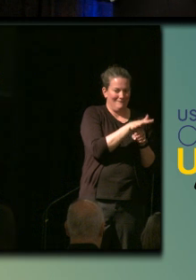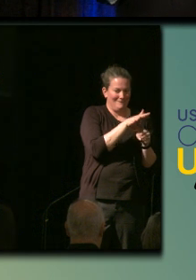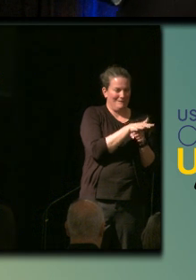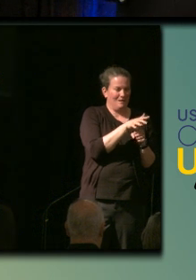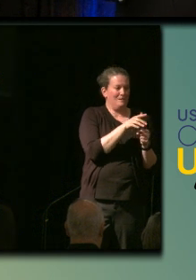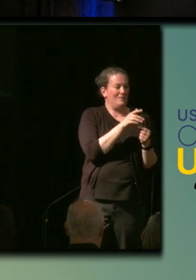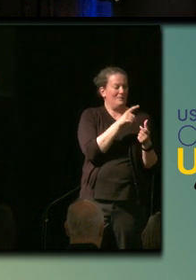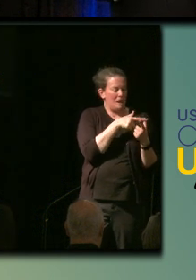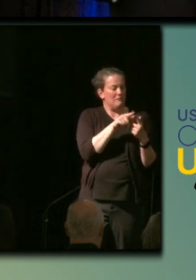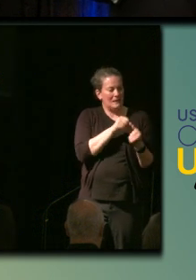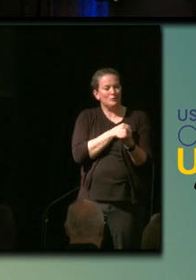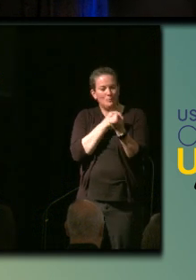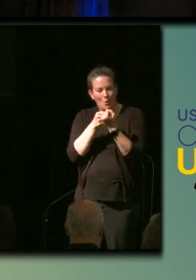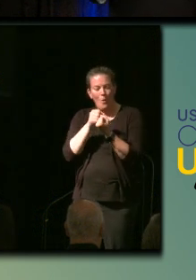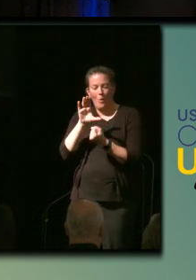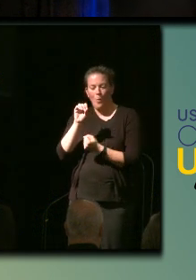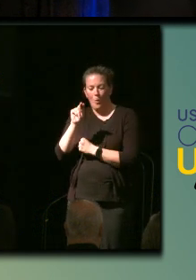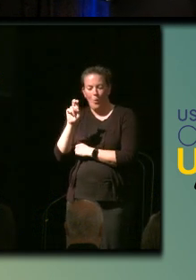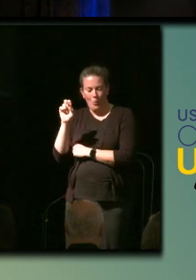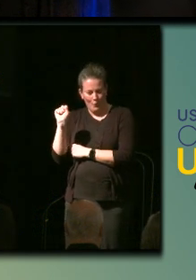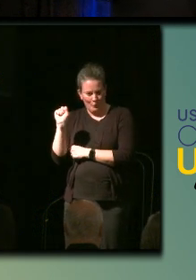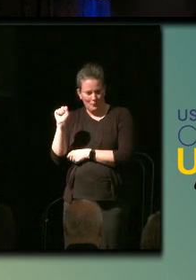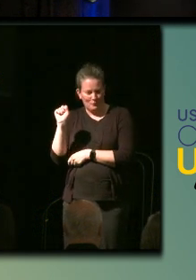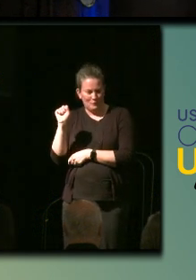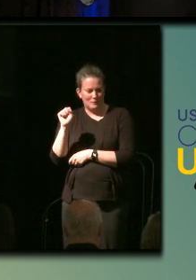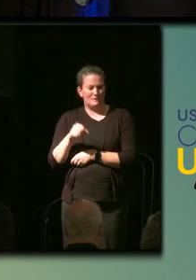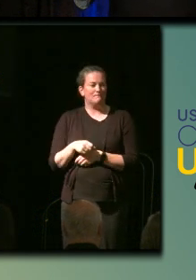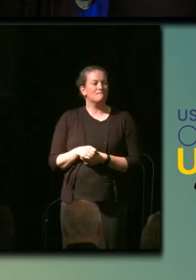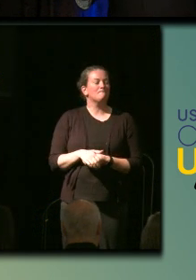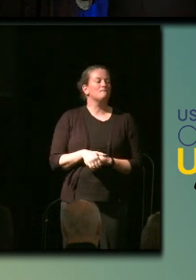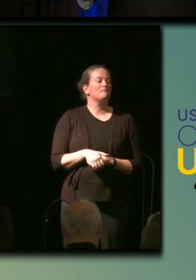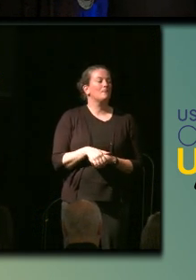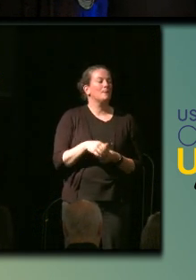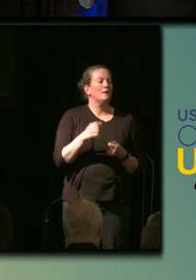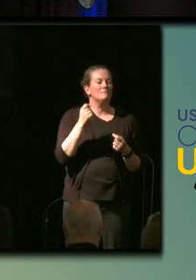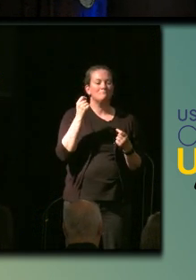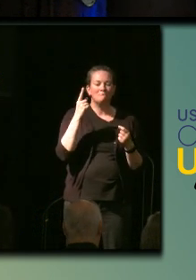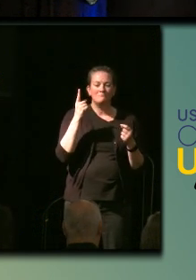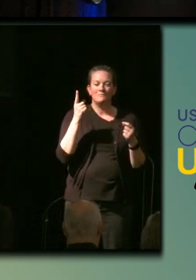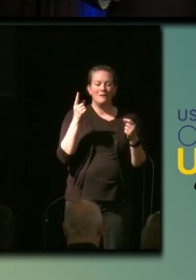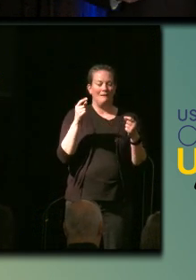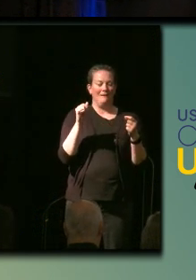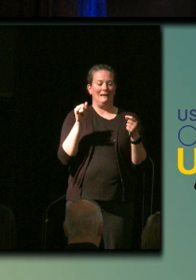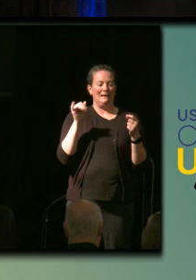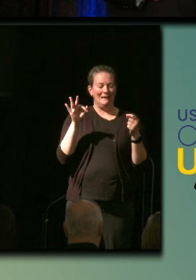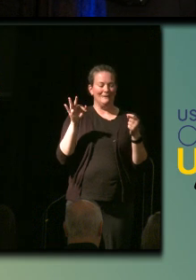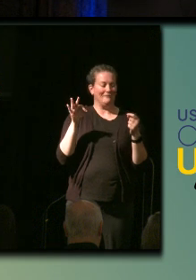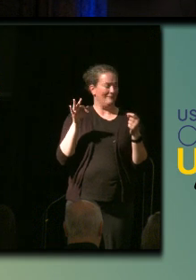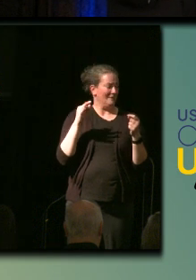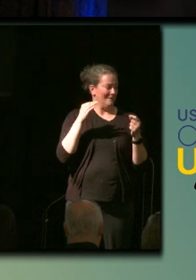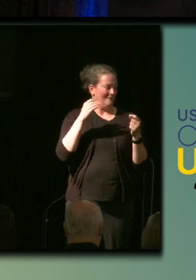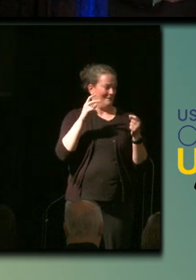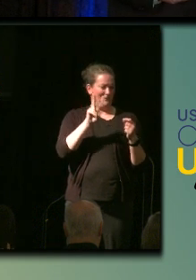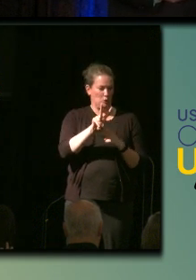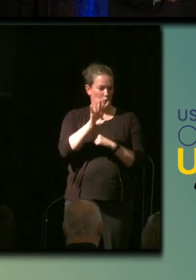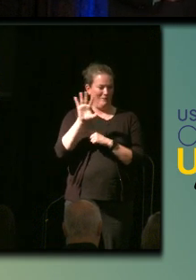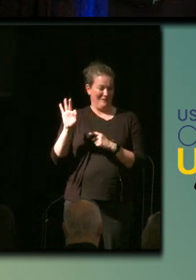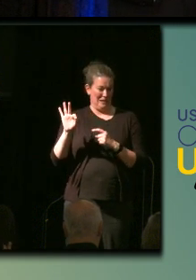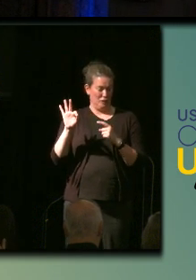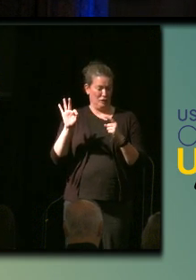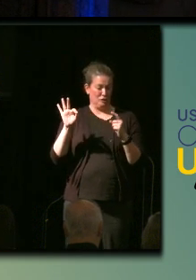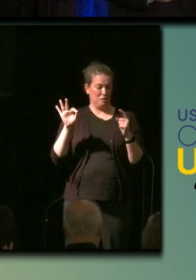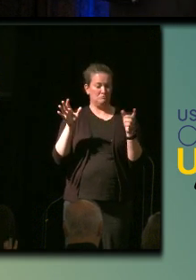central visual field, you have about the same number of rods and cones left. So if we can save those